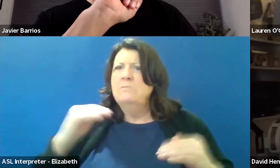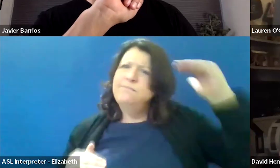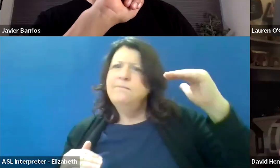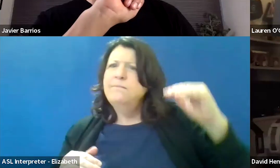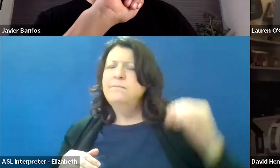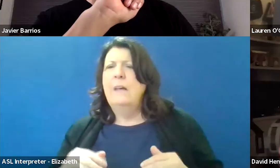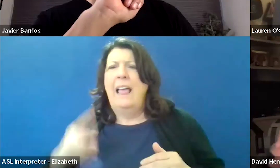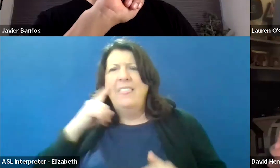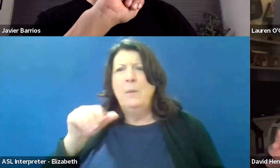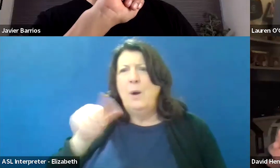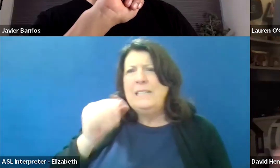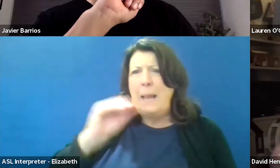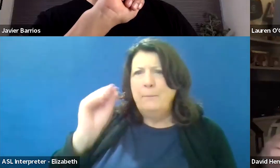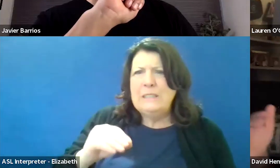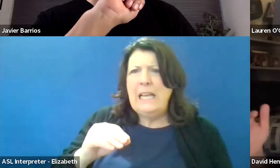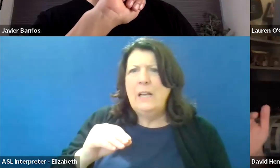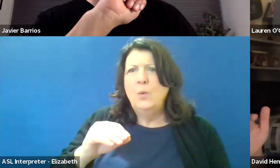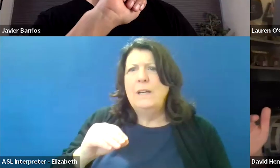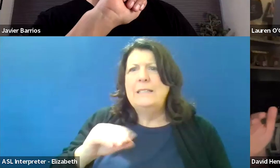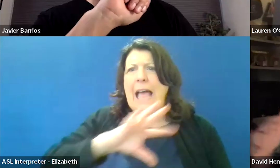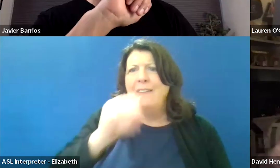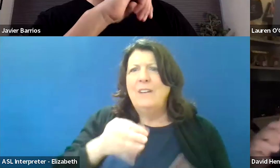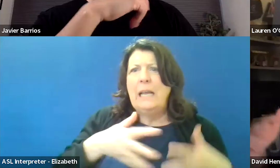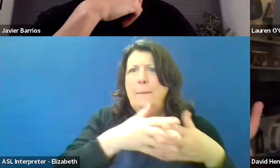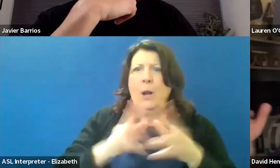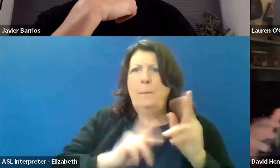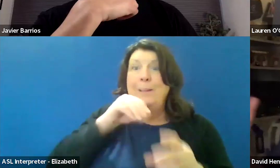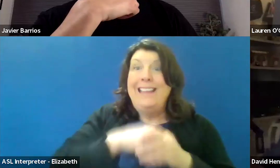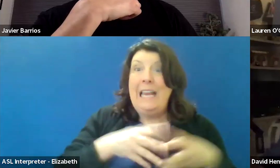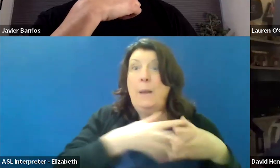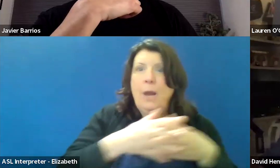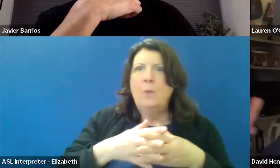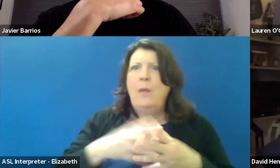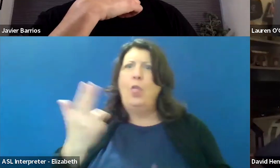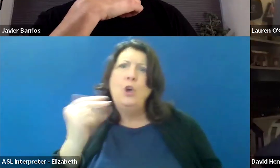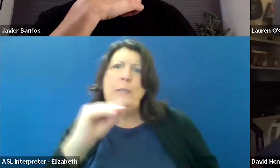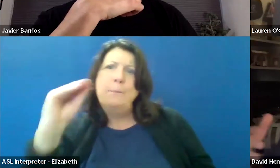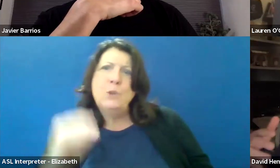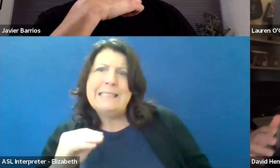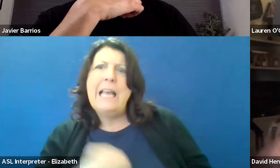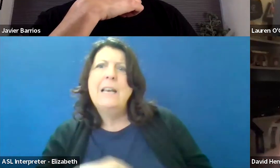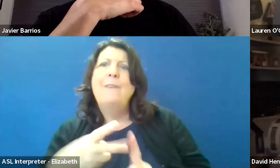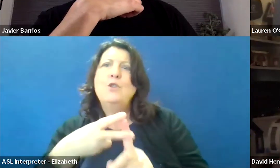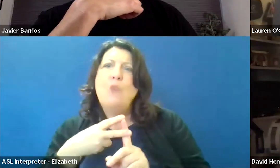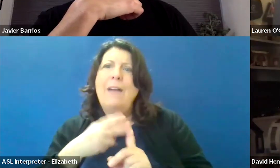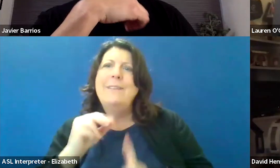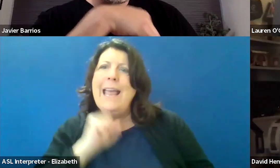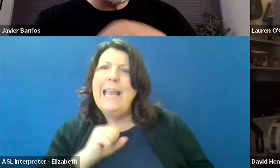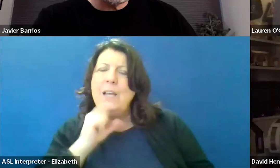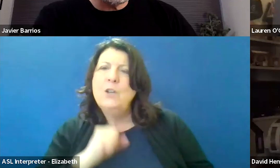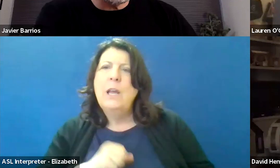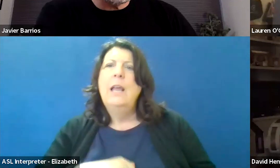10% of the American population was African American, yet 13% of draft age men were after they get drafted, and 23% of